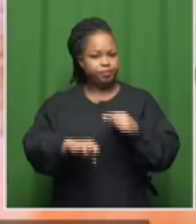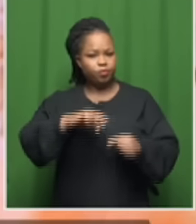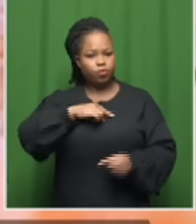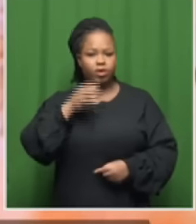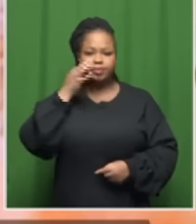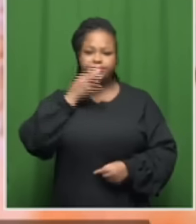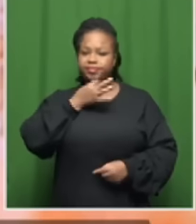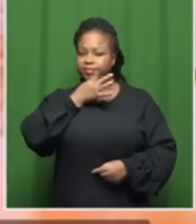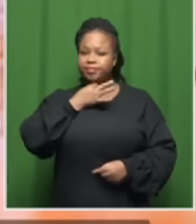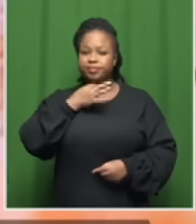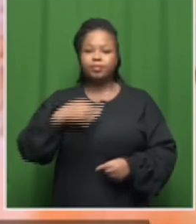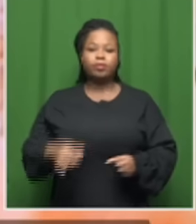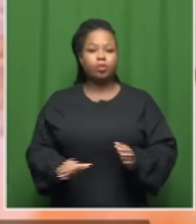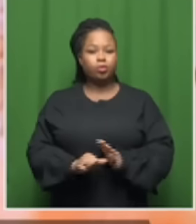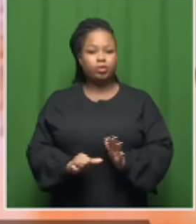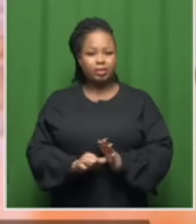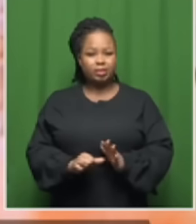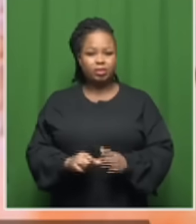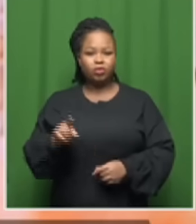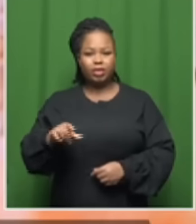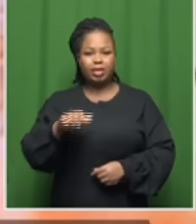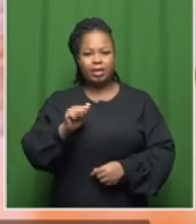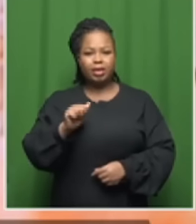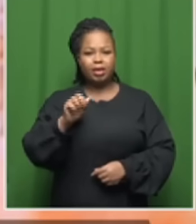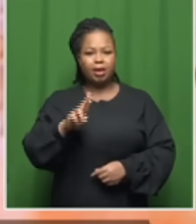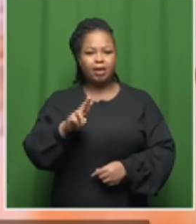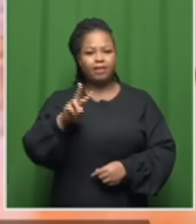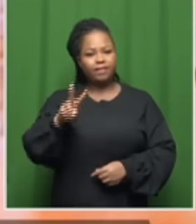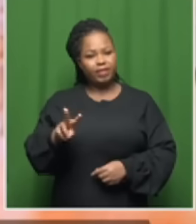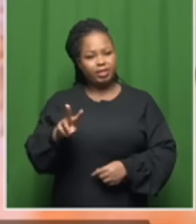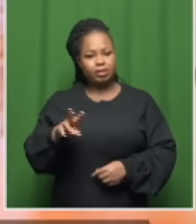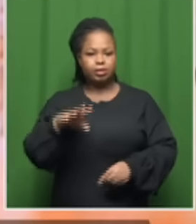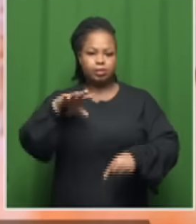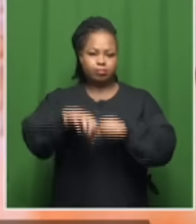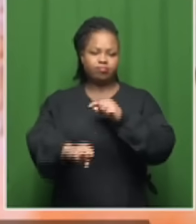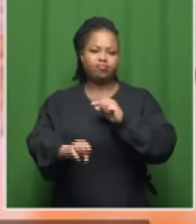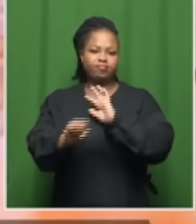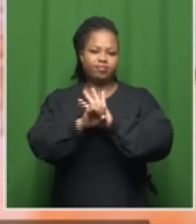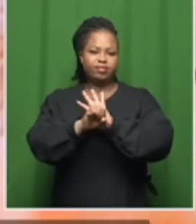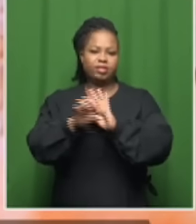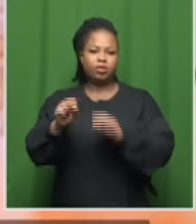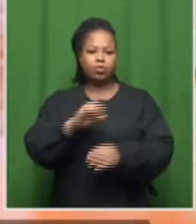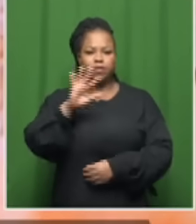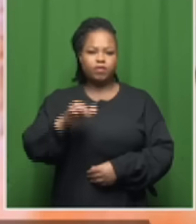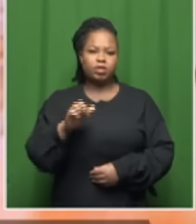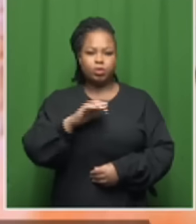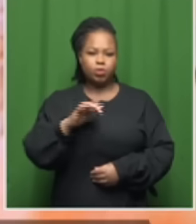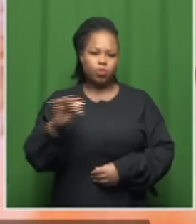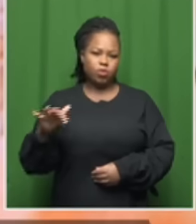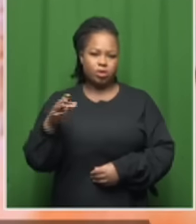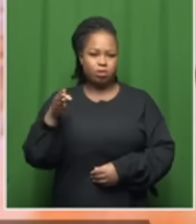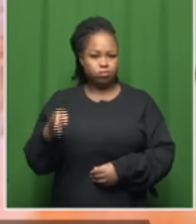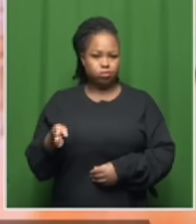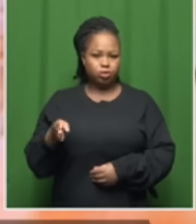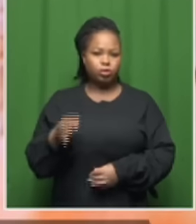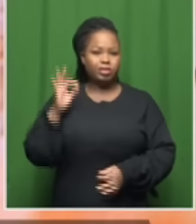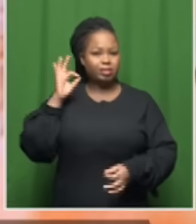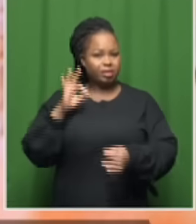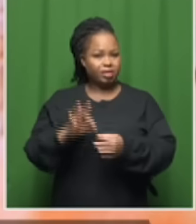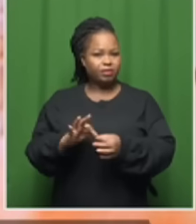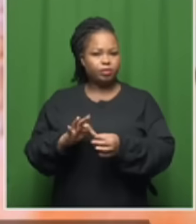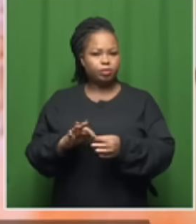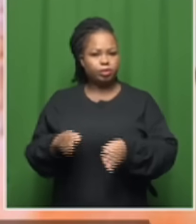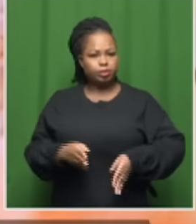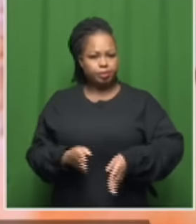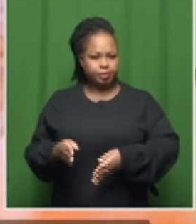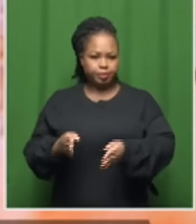that significant concentrations of ARVs have been detected in South Africa's water sources, particularly